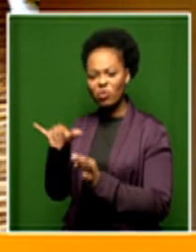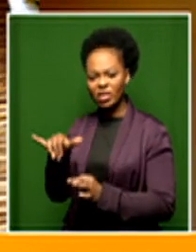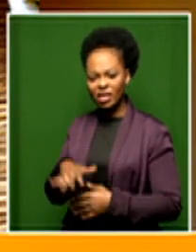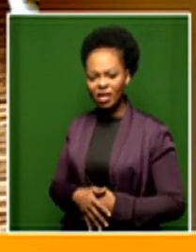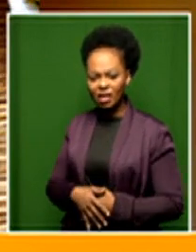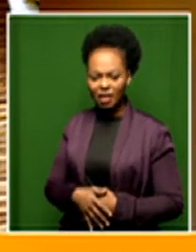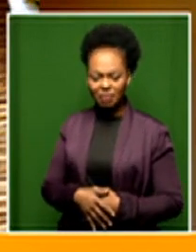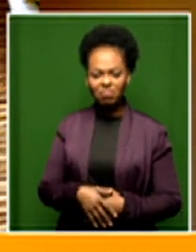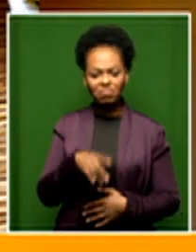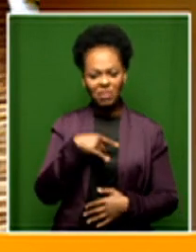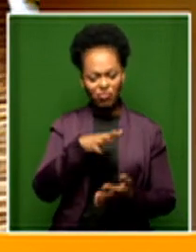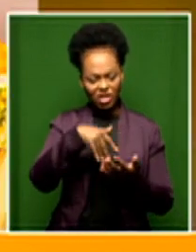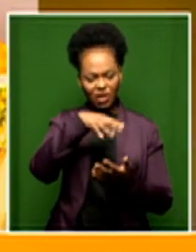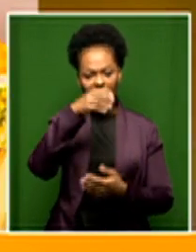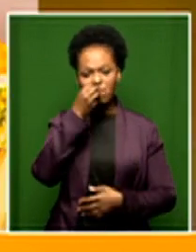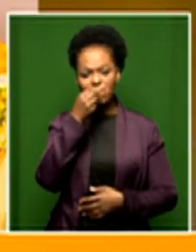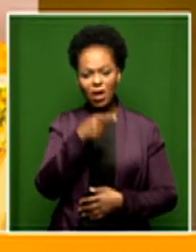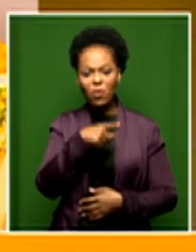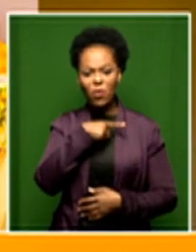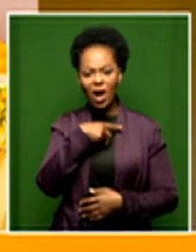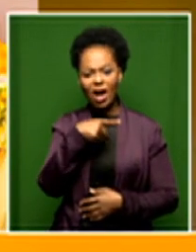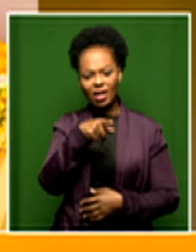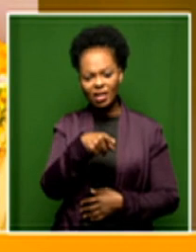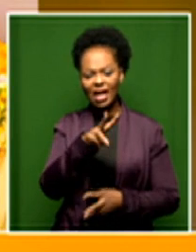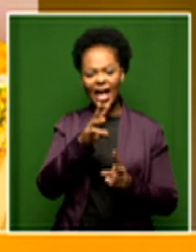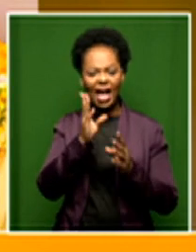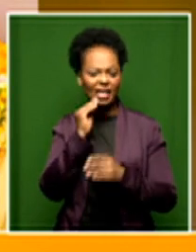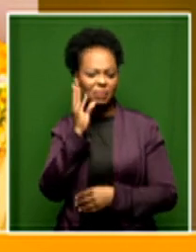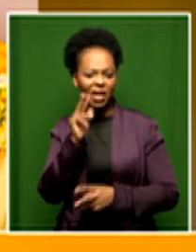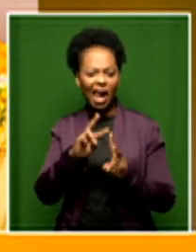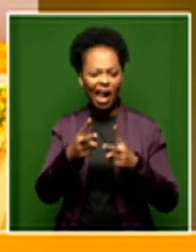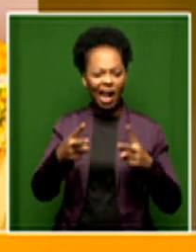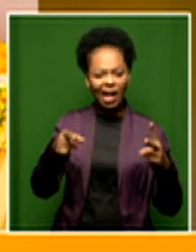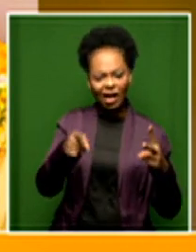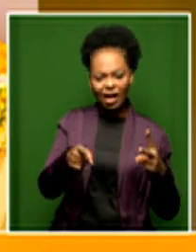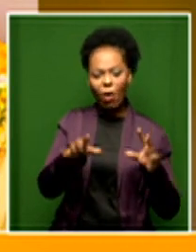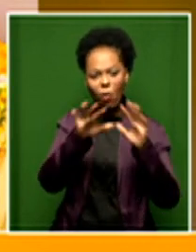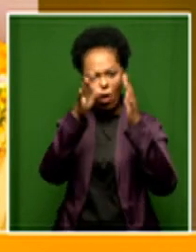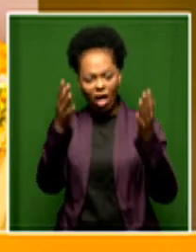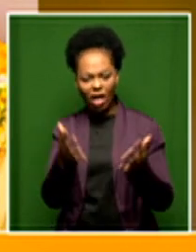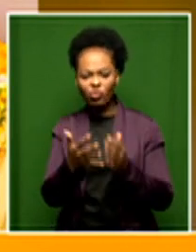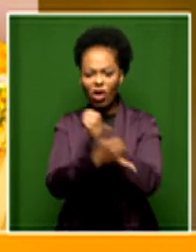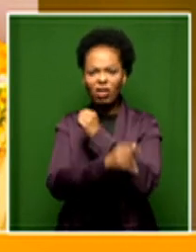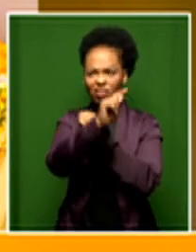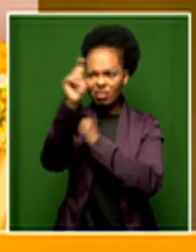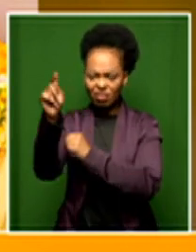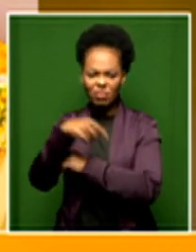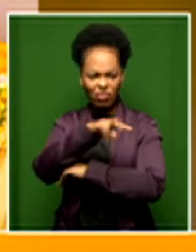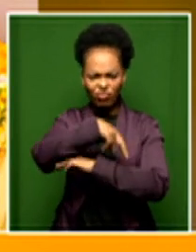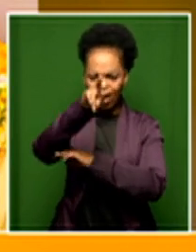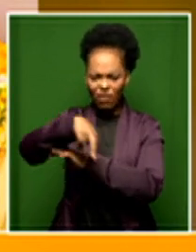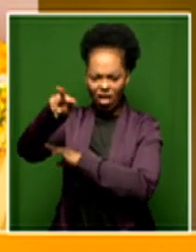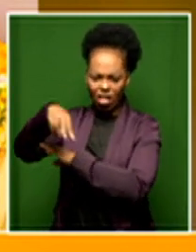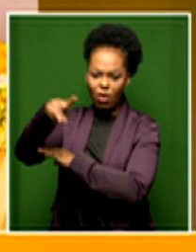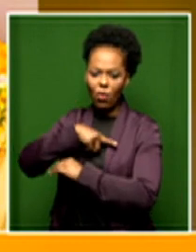I love traditional cuisines because I love experiencing different cuisines from around the world. I travel a lot